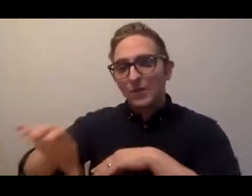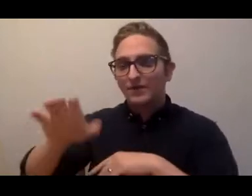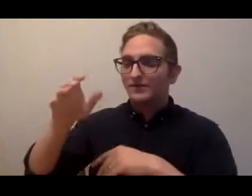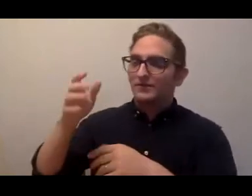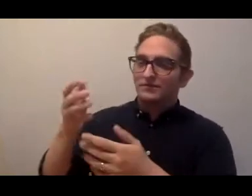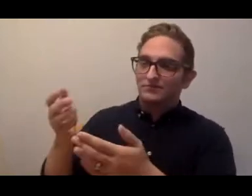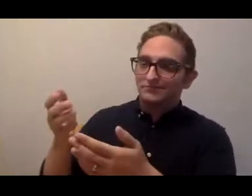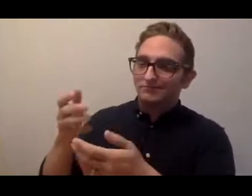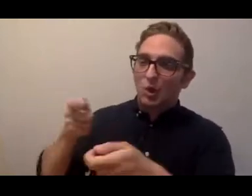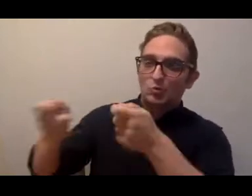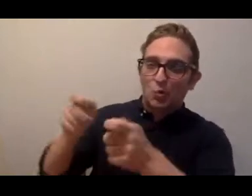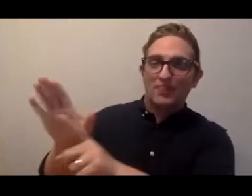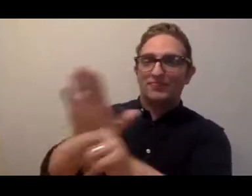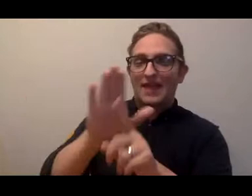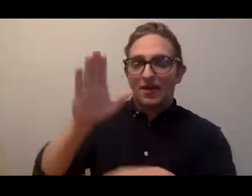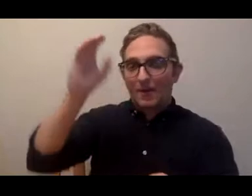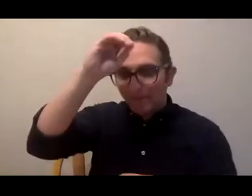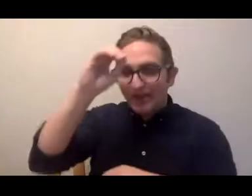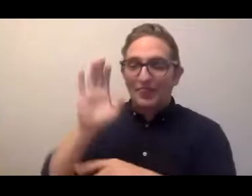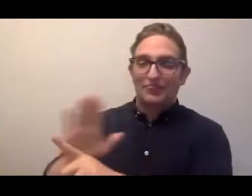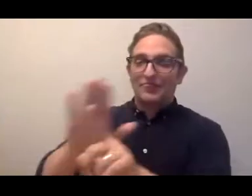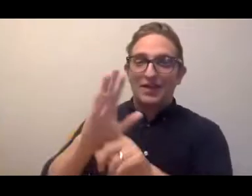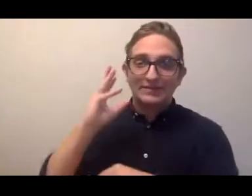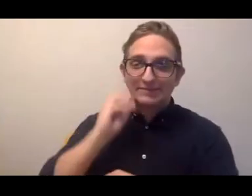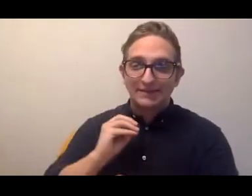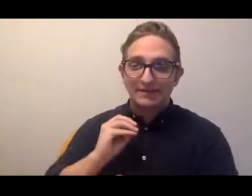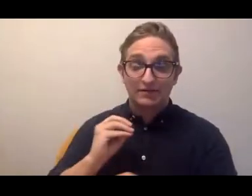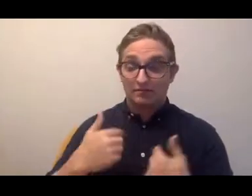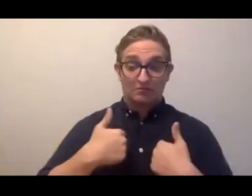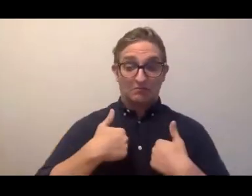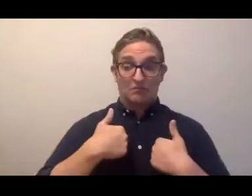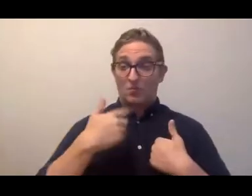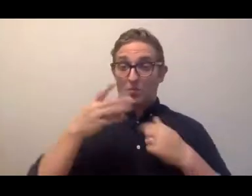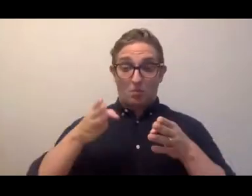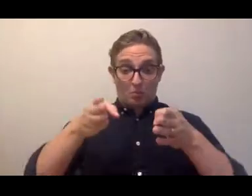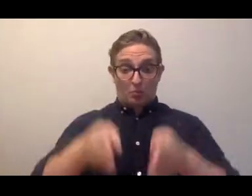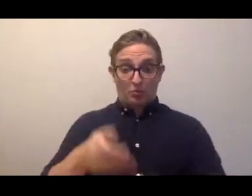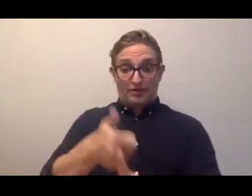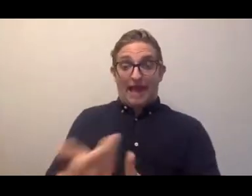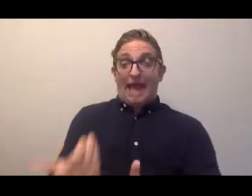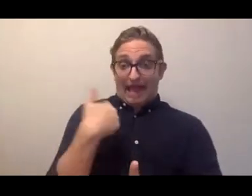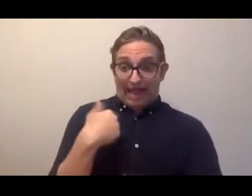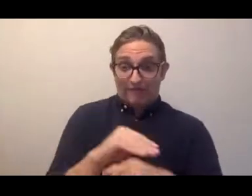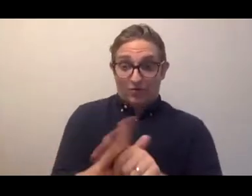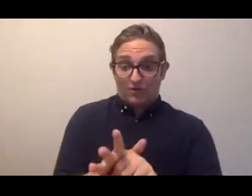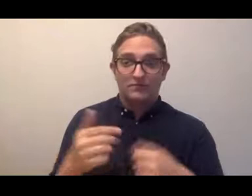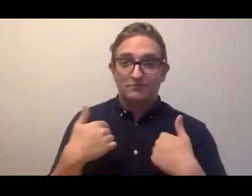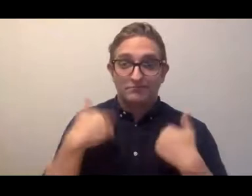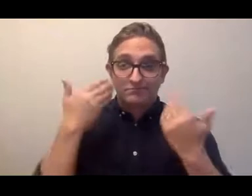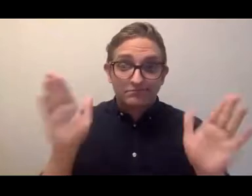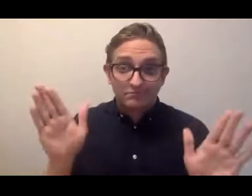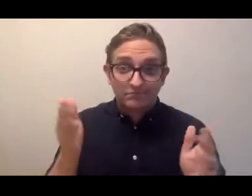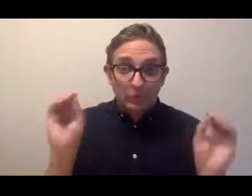if I don't know a single person that's dealt with COVID, then I might approach that a little differently. And